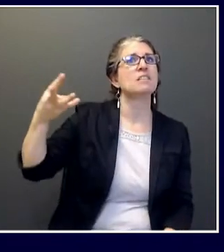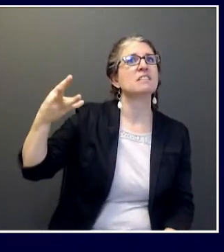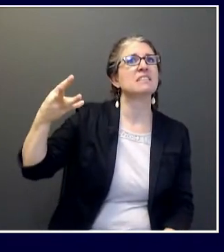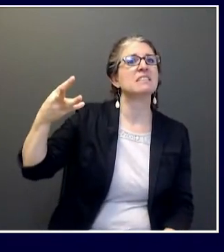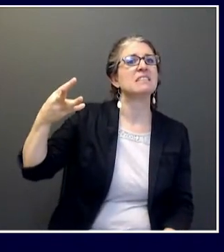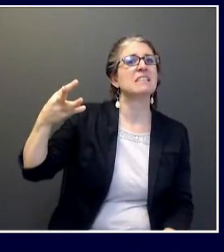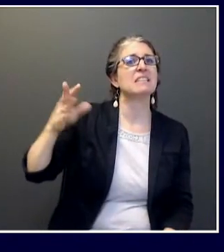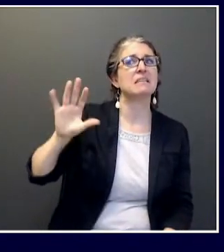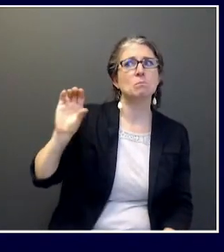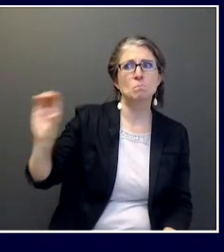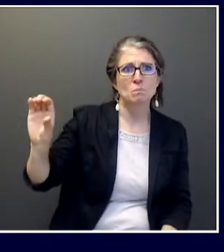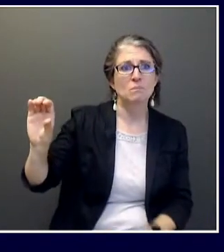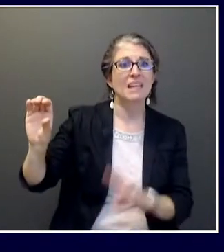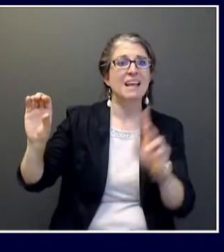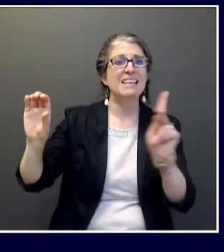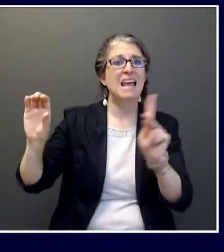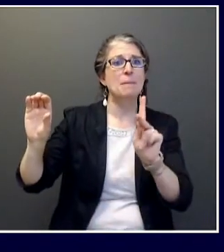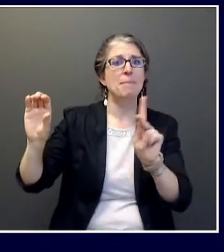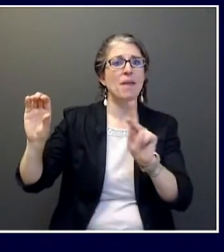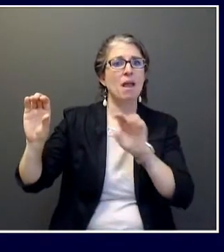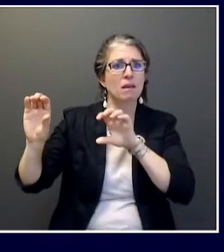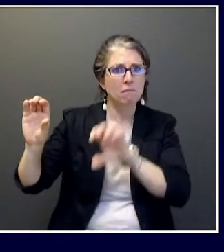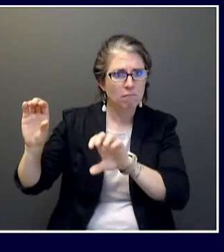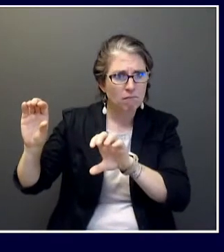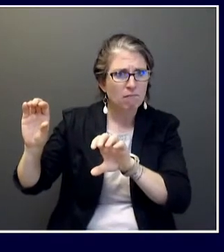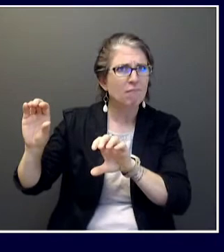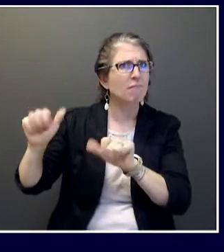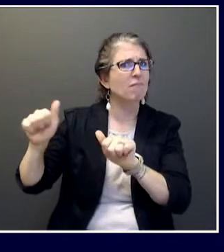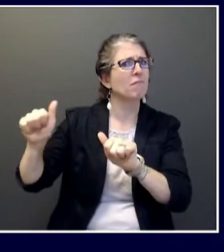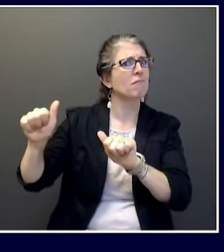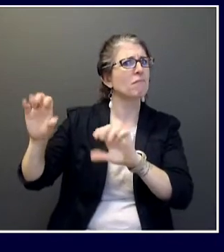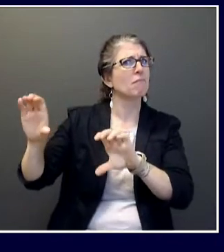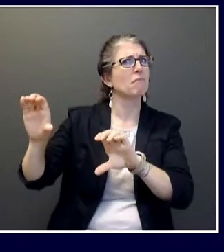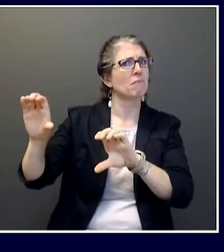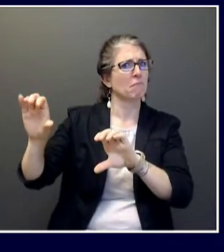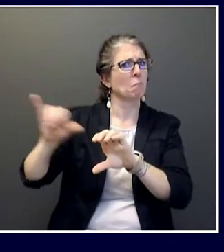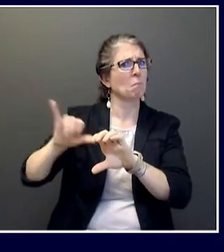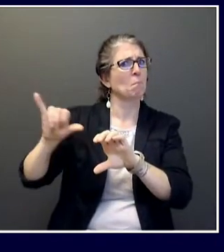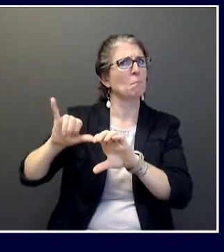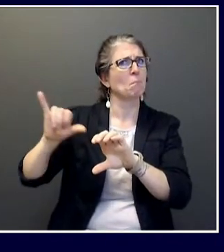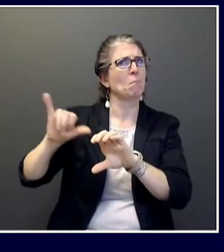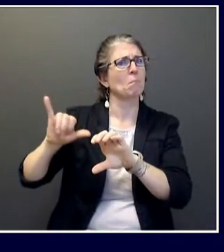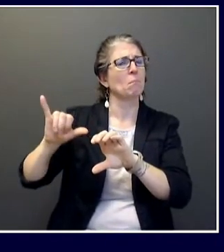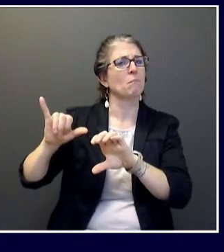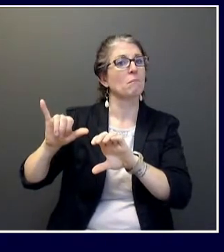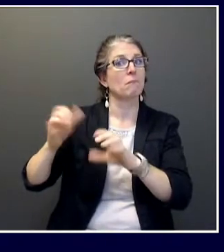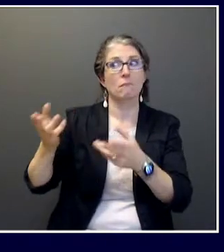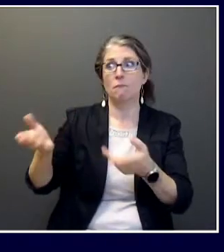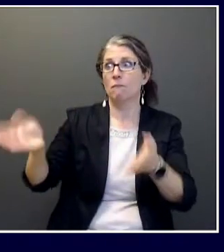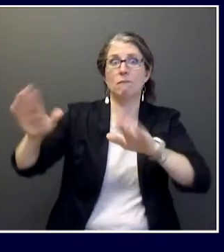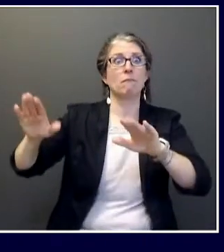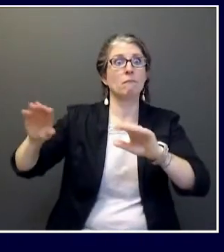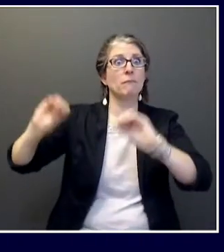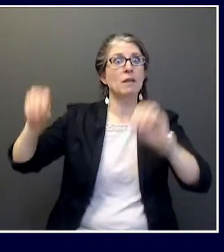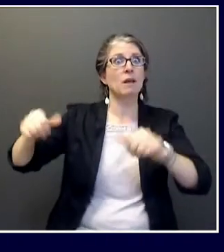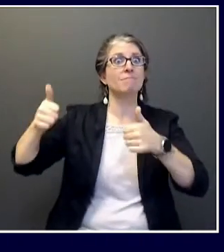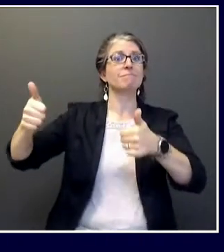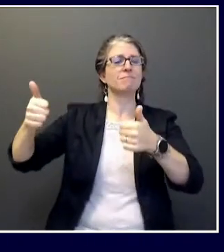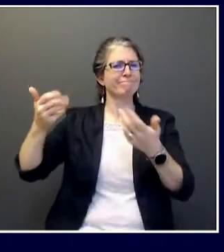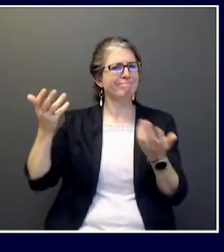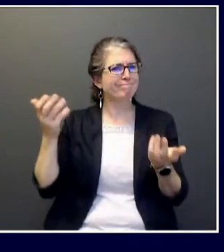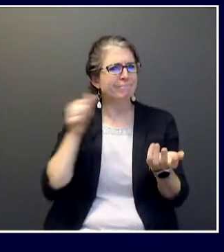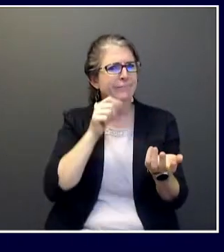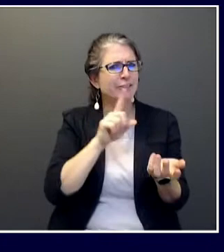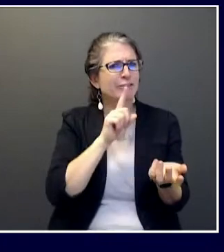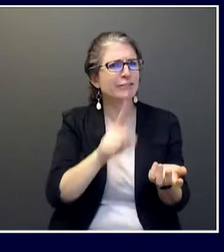that there's structurally anything that's been different in the county. Indeed, and Commissioner and I remember these days back in January when